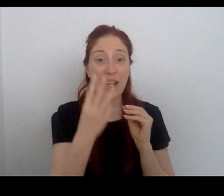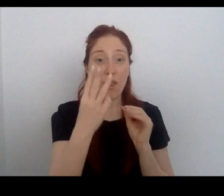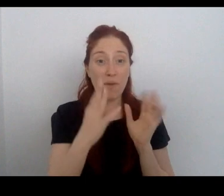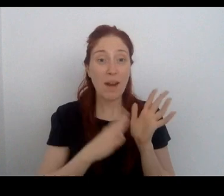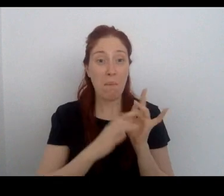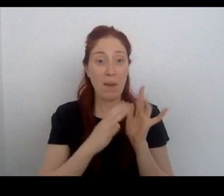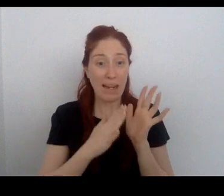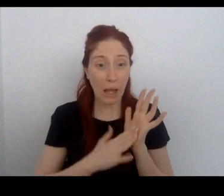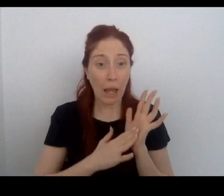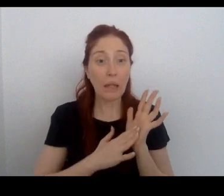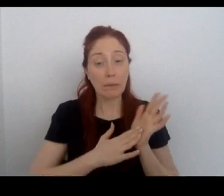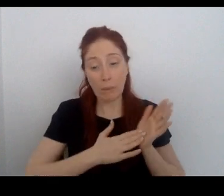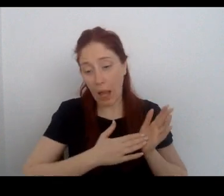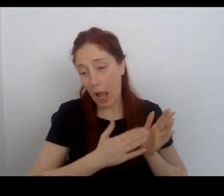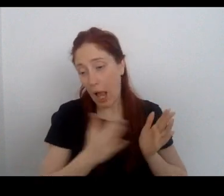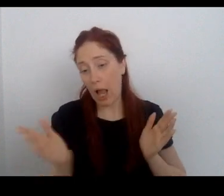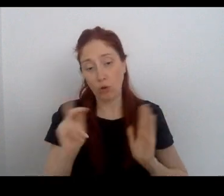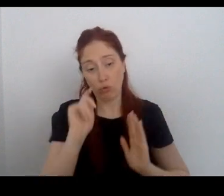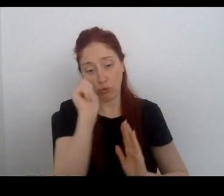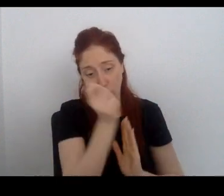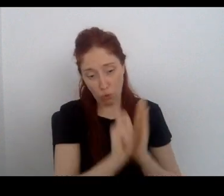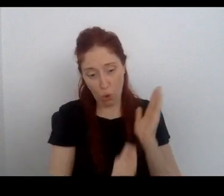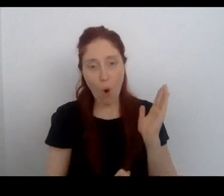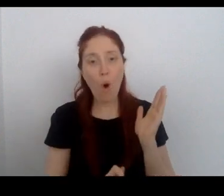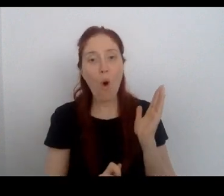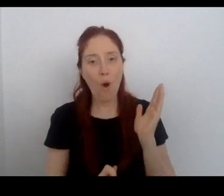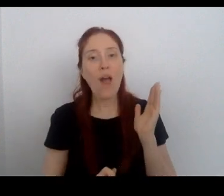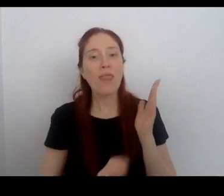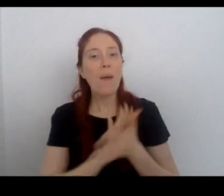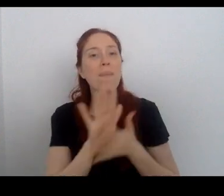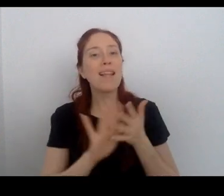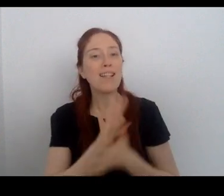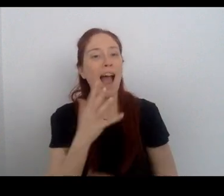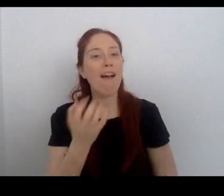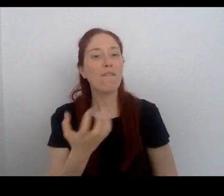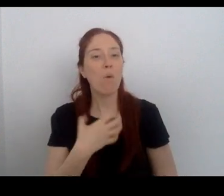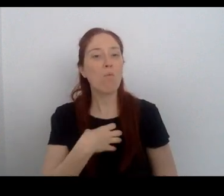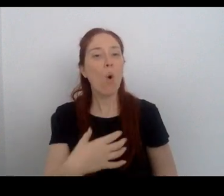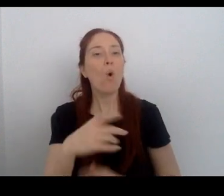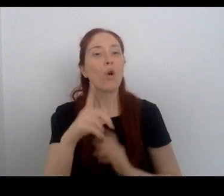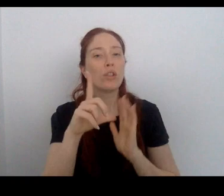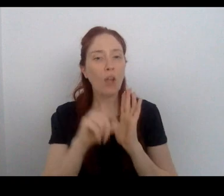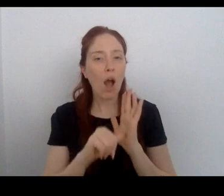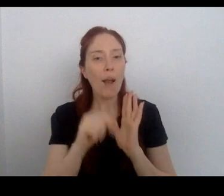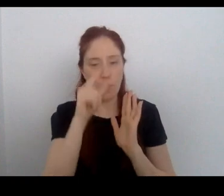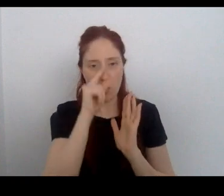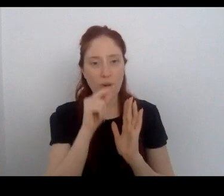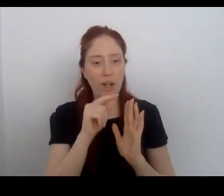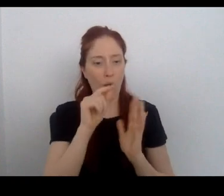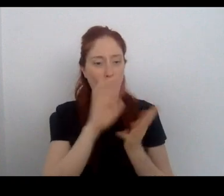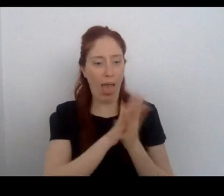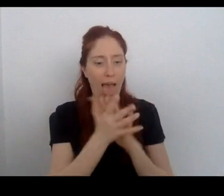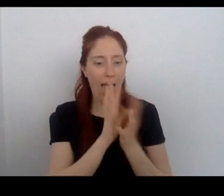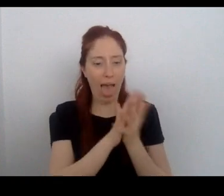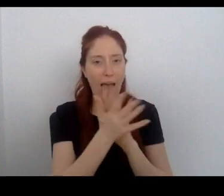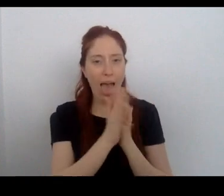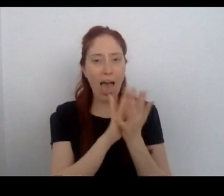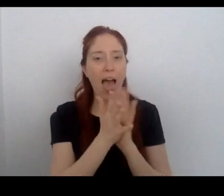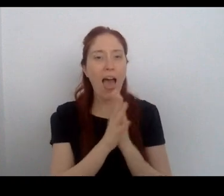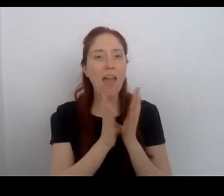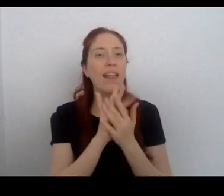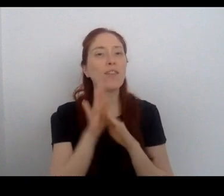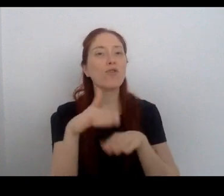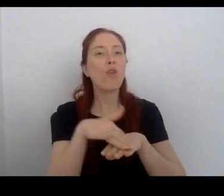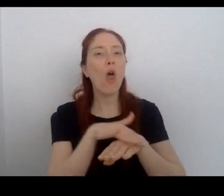that opportunity, to sort of start off with a mess and then gradually,